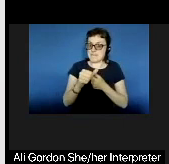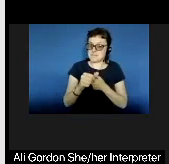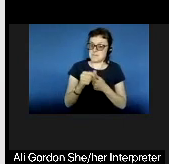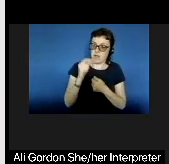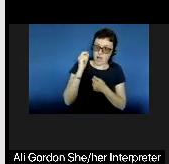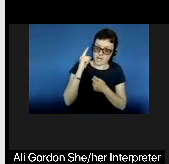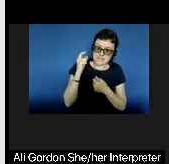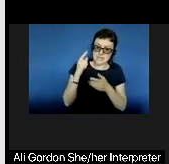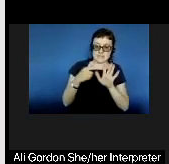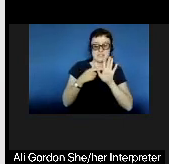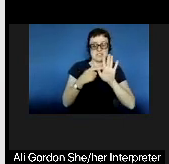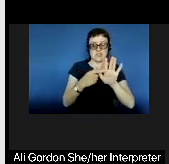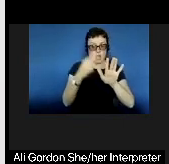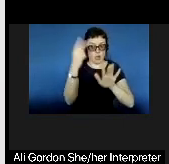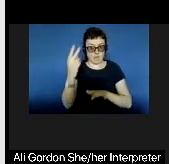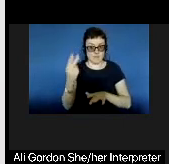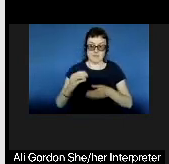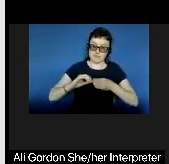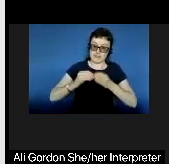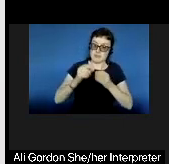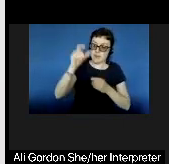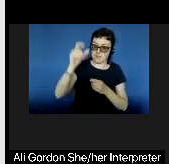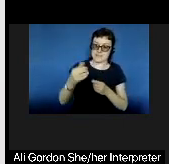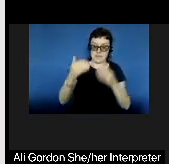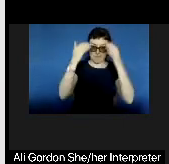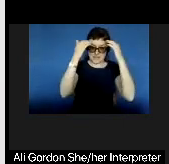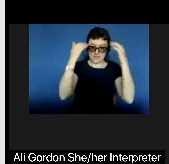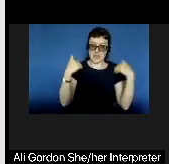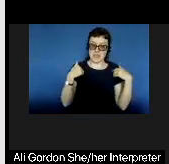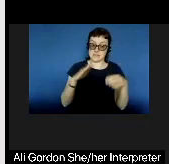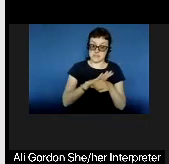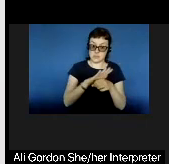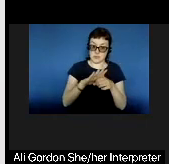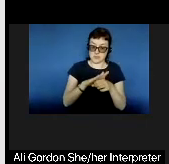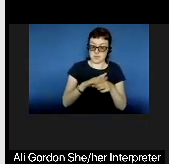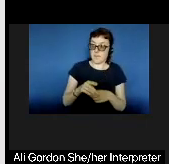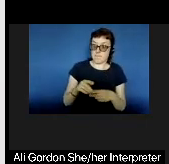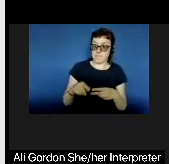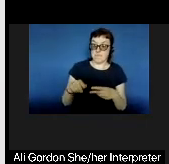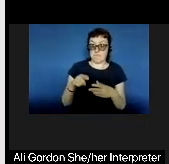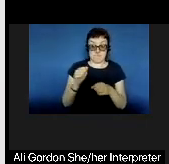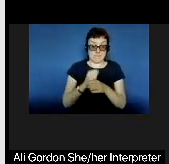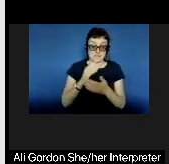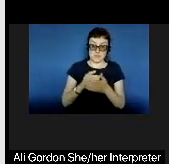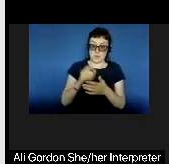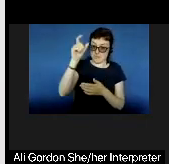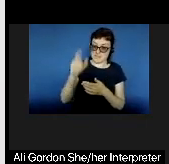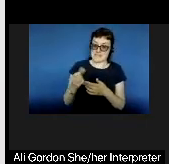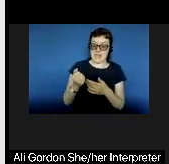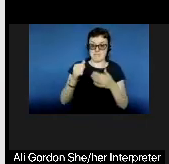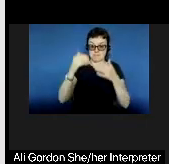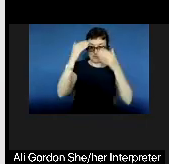been created historically in mental health care settings, ensuring that people with their own lived experience are at the centre of interpretation and